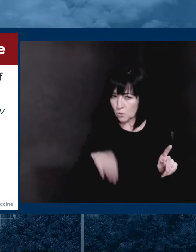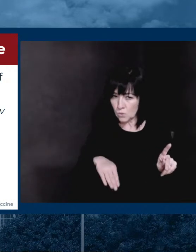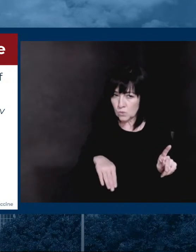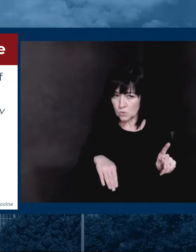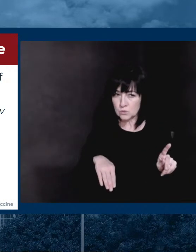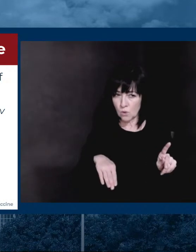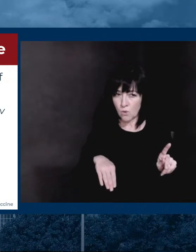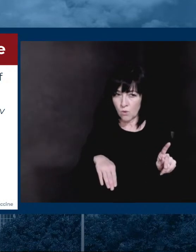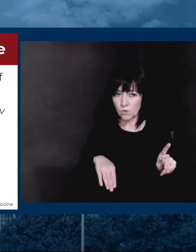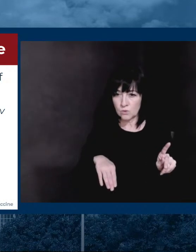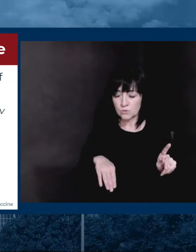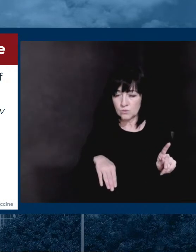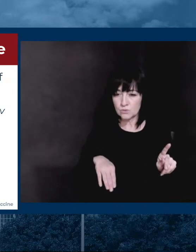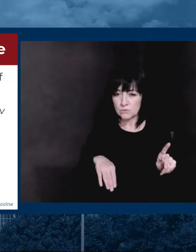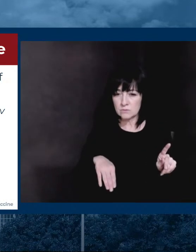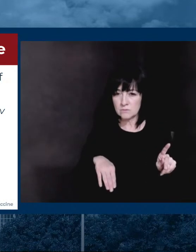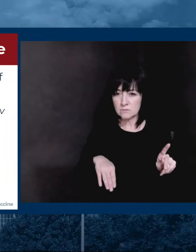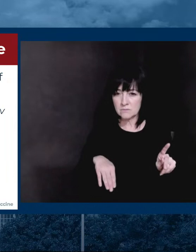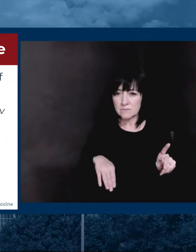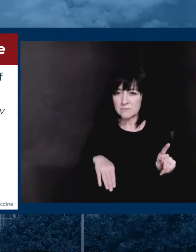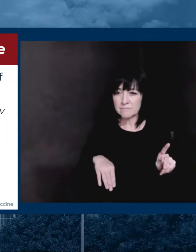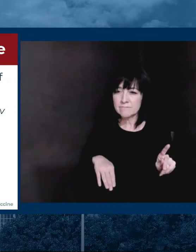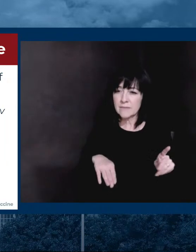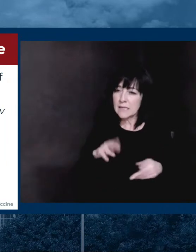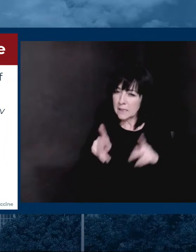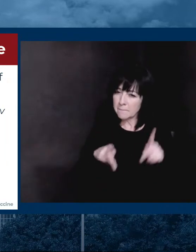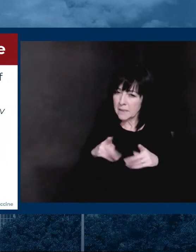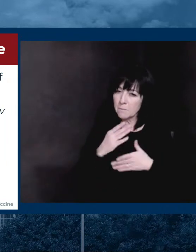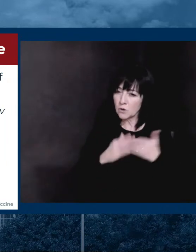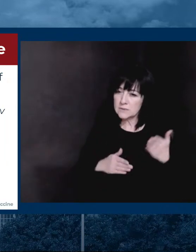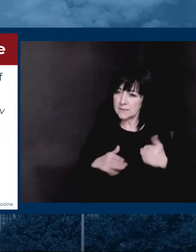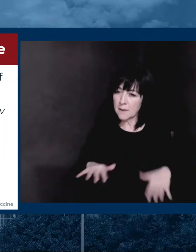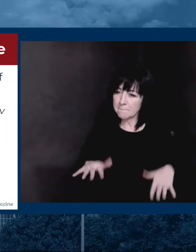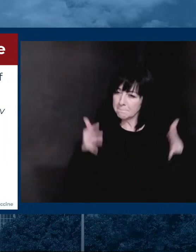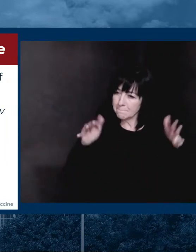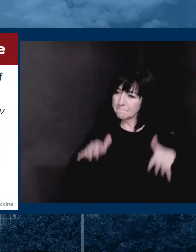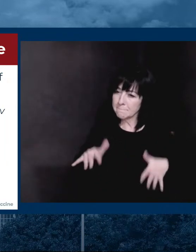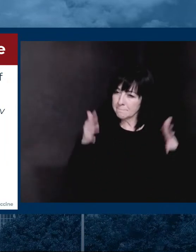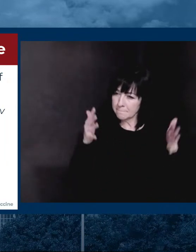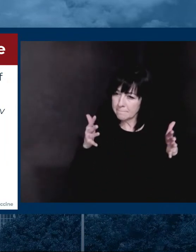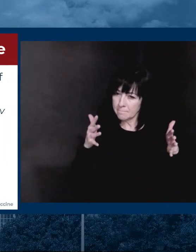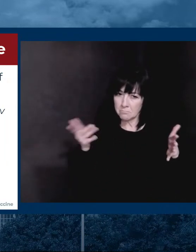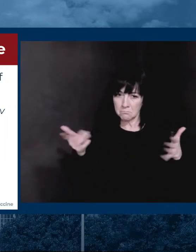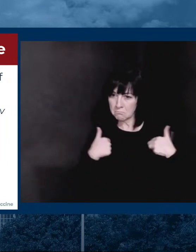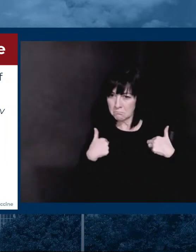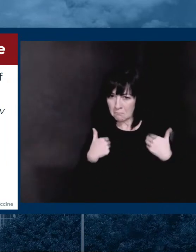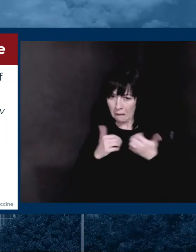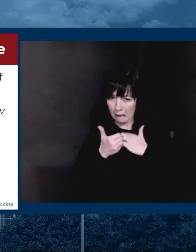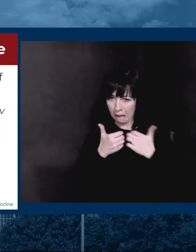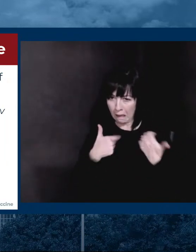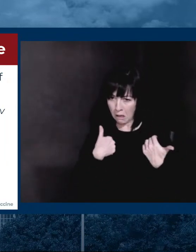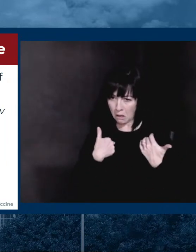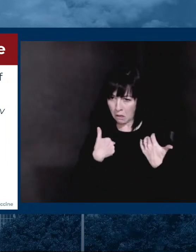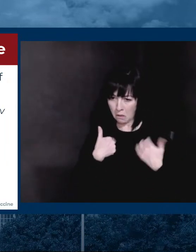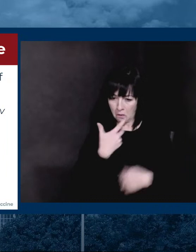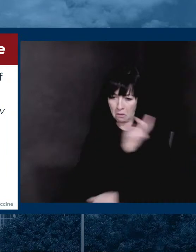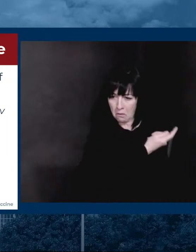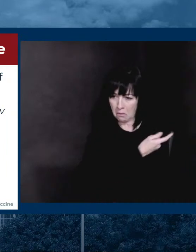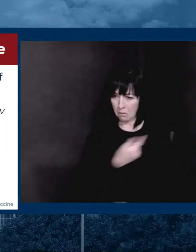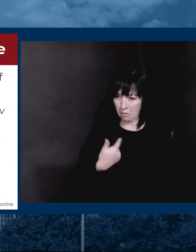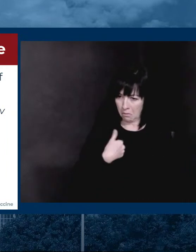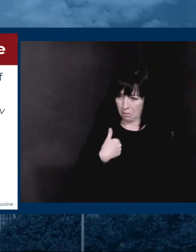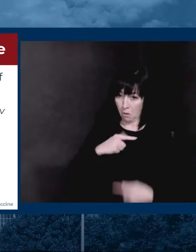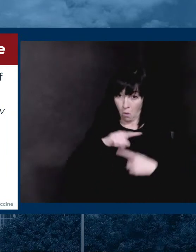of eagerness and even anxiety about where will people find their vaccine when it is their time.